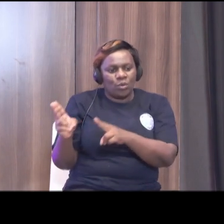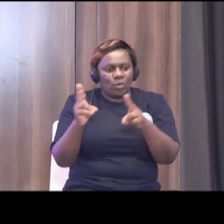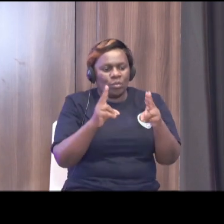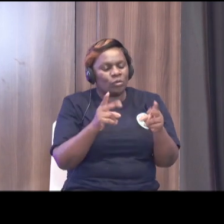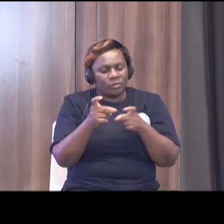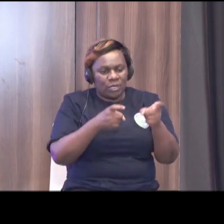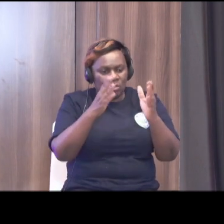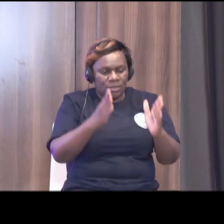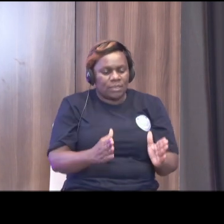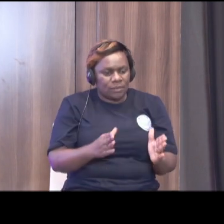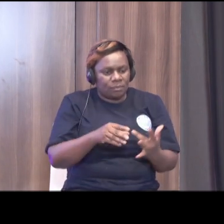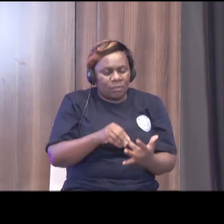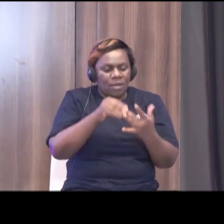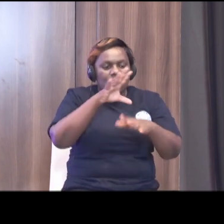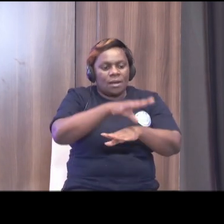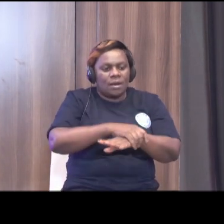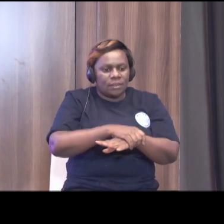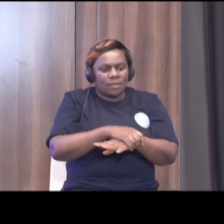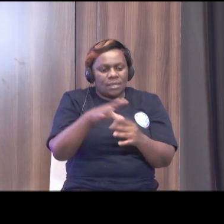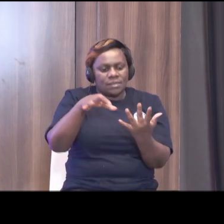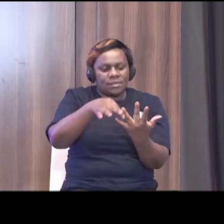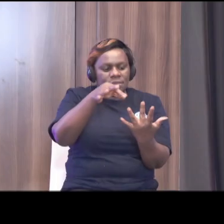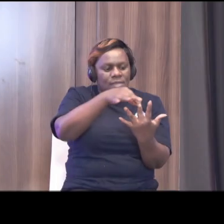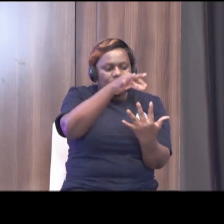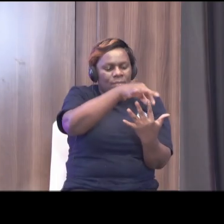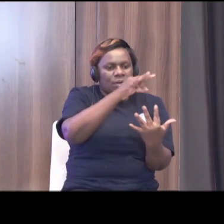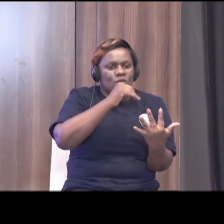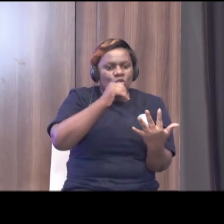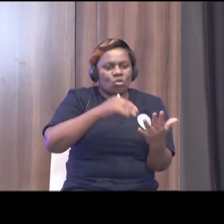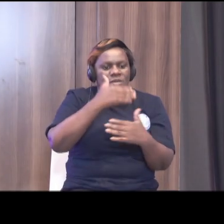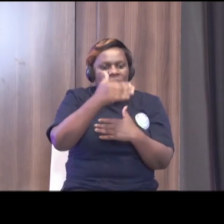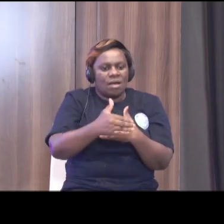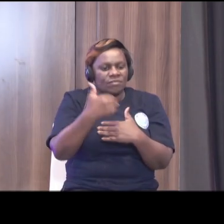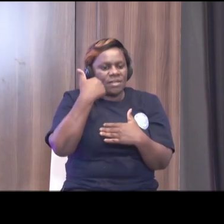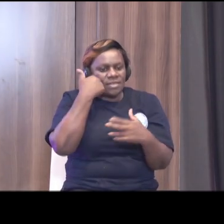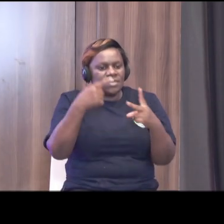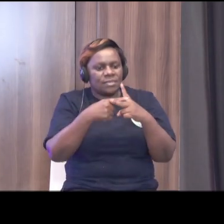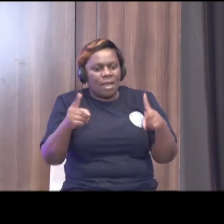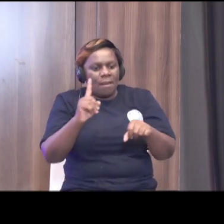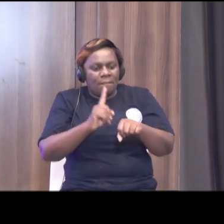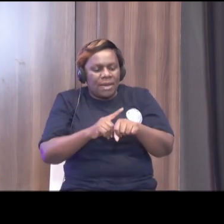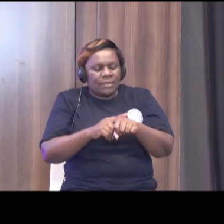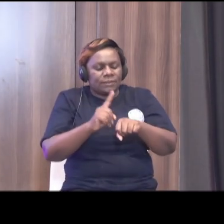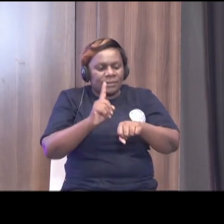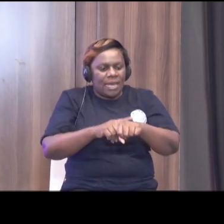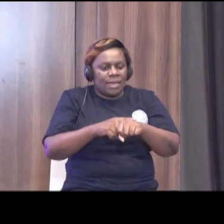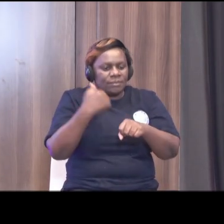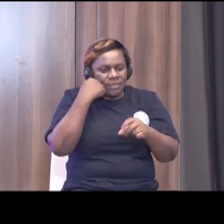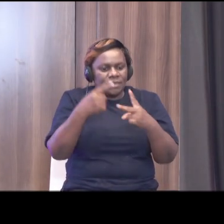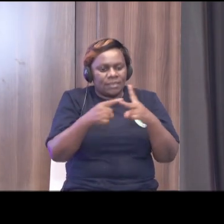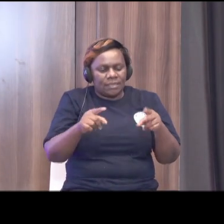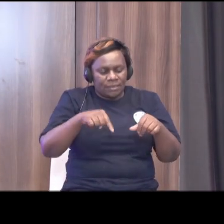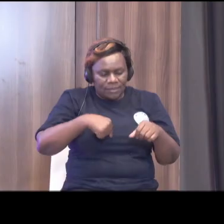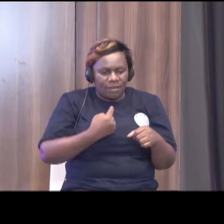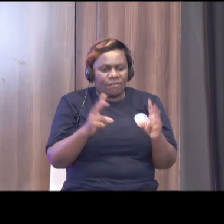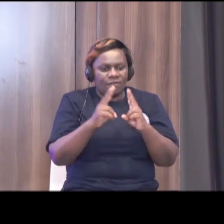regulators in particular that we're getting samples not well after disease onset, but at the time of disease onset. And you can see that we were